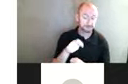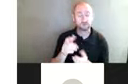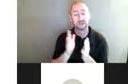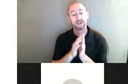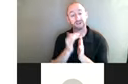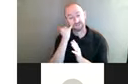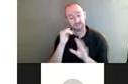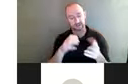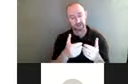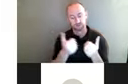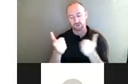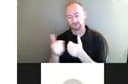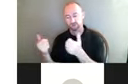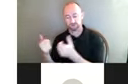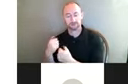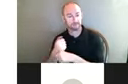those class breaks make sense.